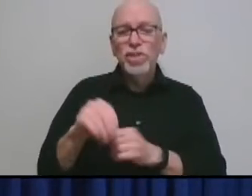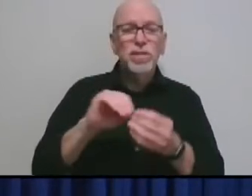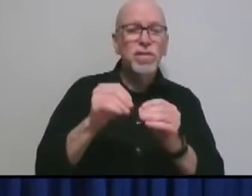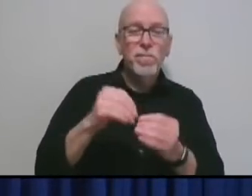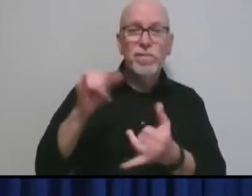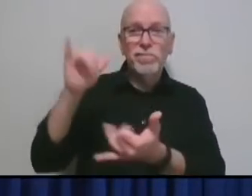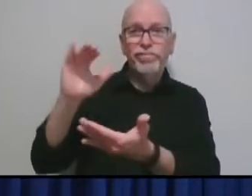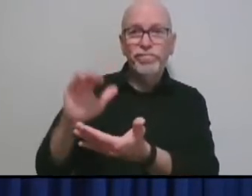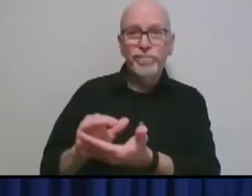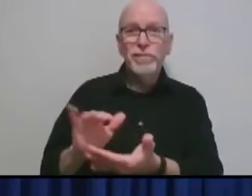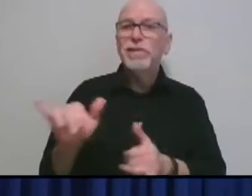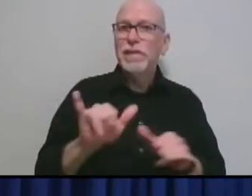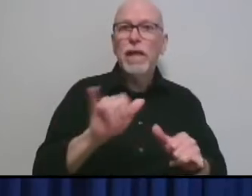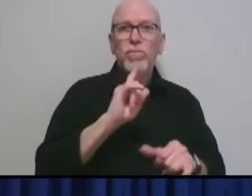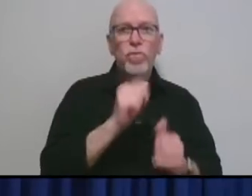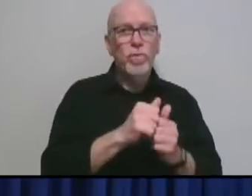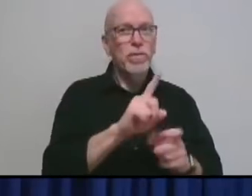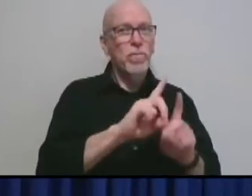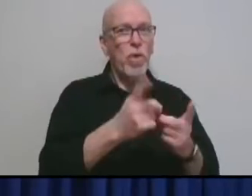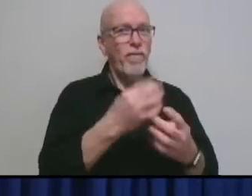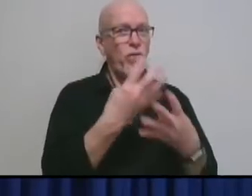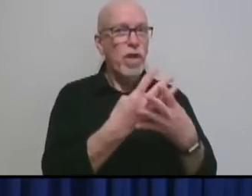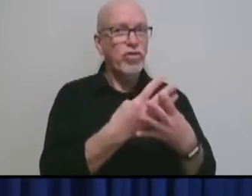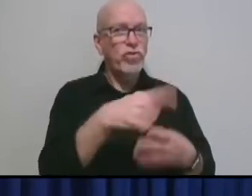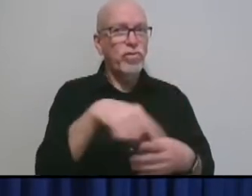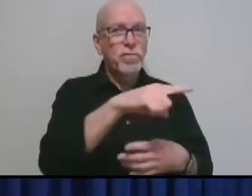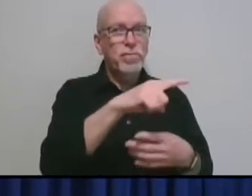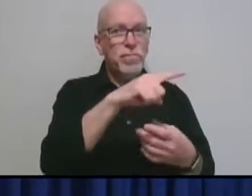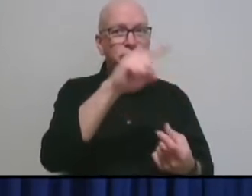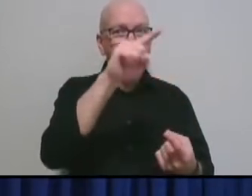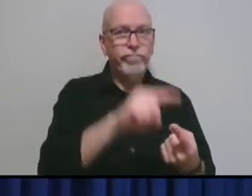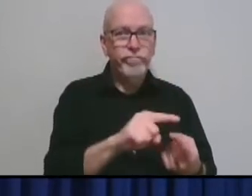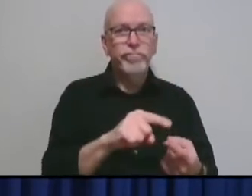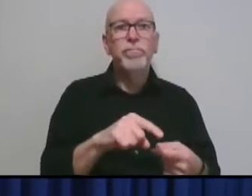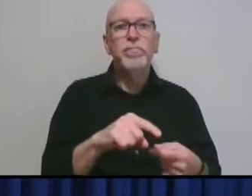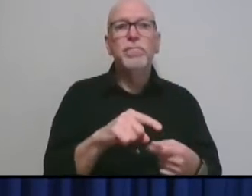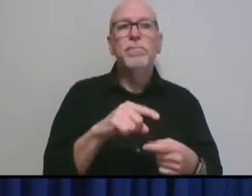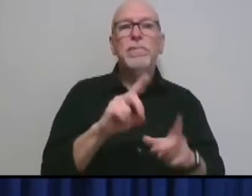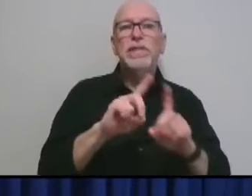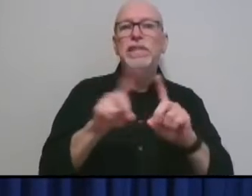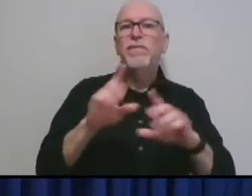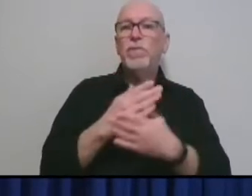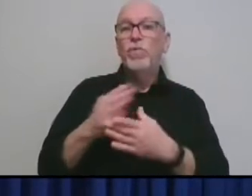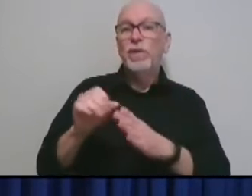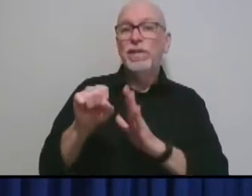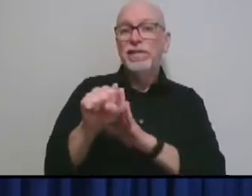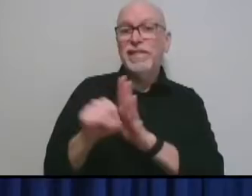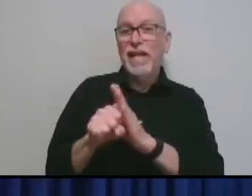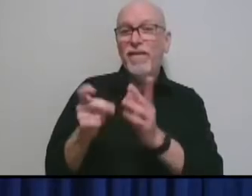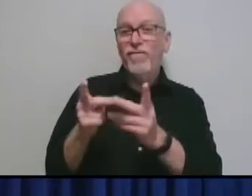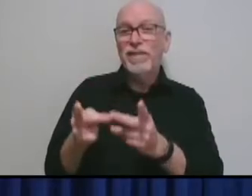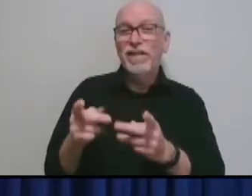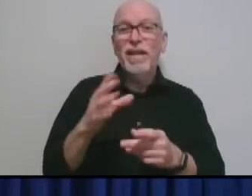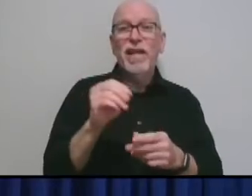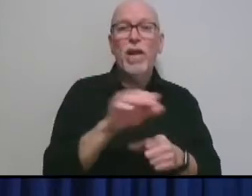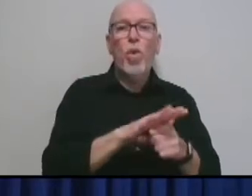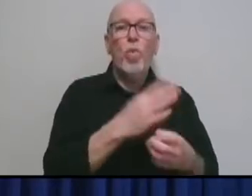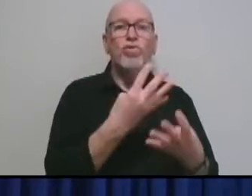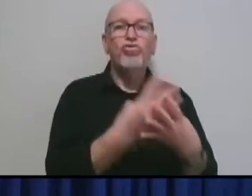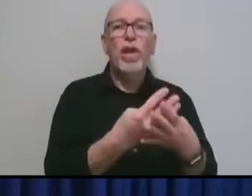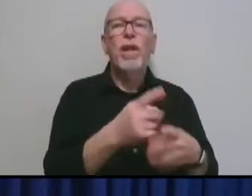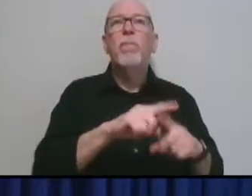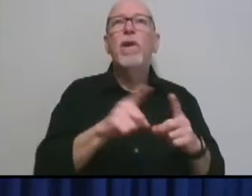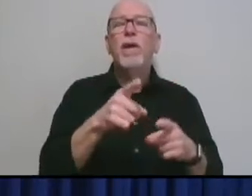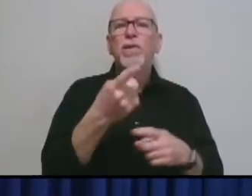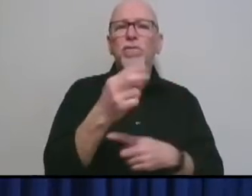there. Same true with our Department of Corrections facilities. Difference between correction or the state facilities and local jails. But Dr. Weaver or